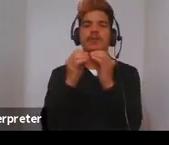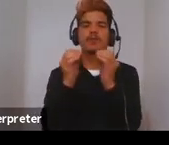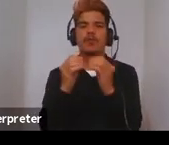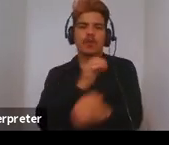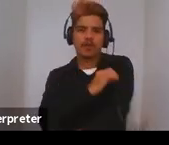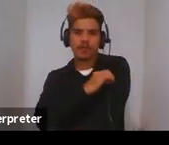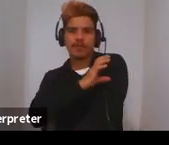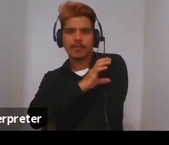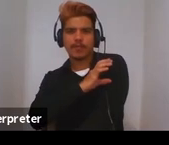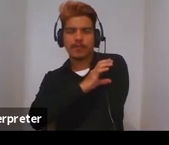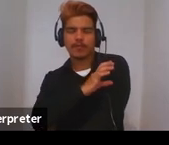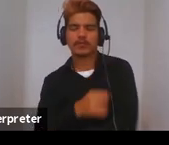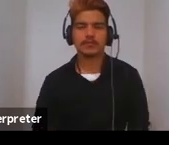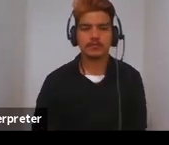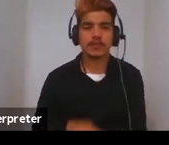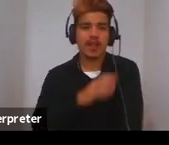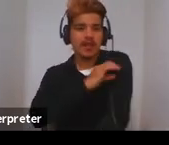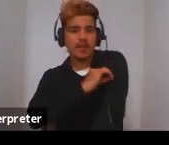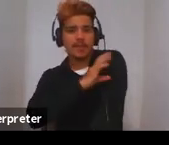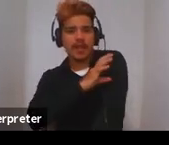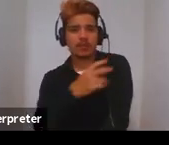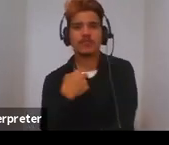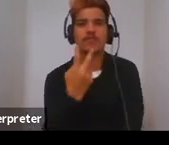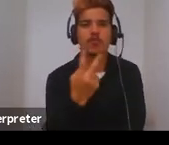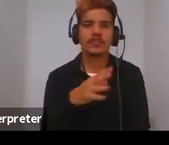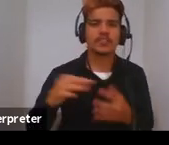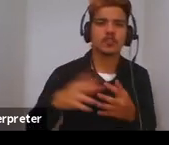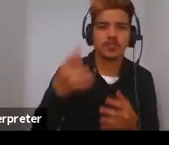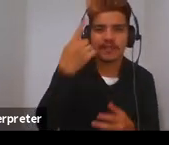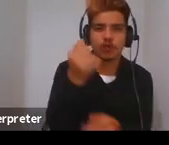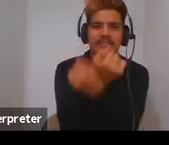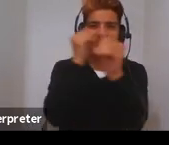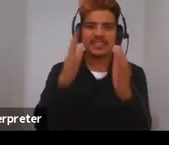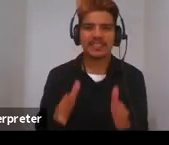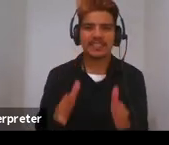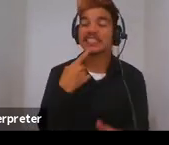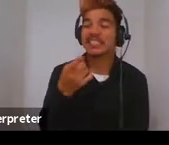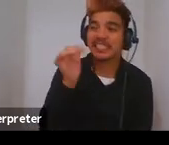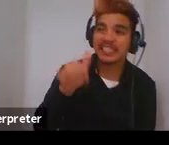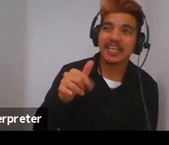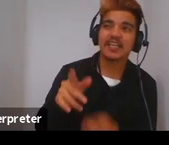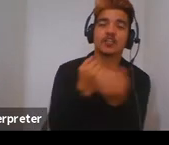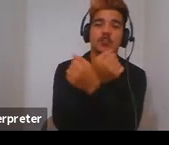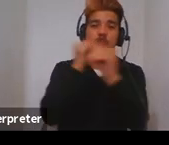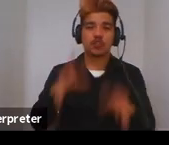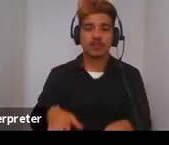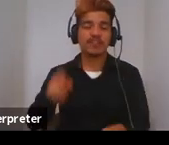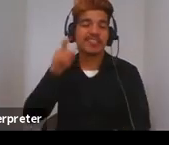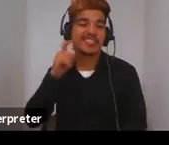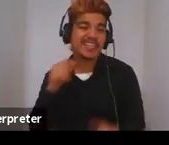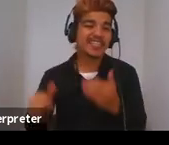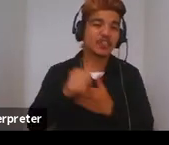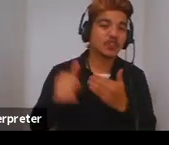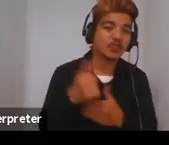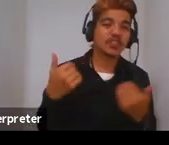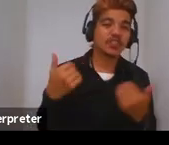empowerment base, empowerment, voice, and choice for survivors, saying that survivors of sexual violence have